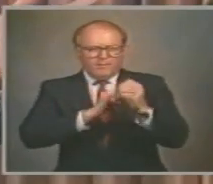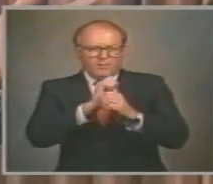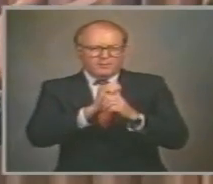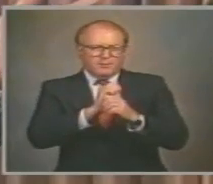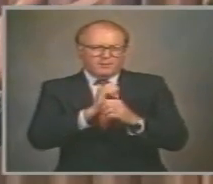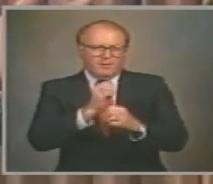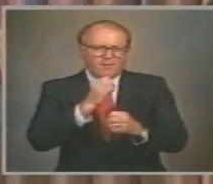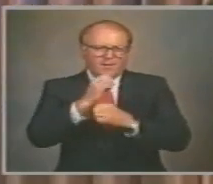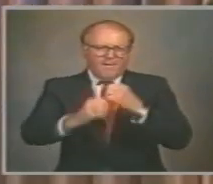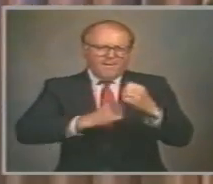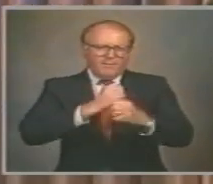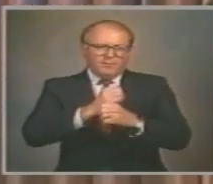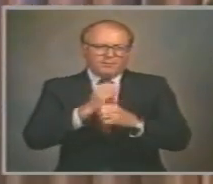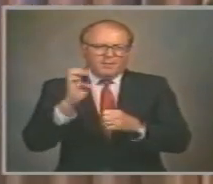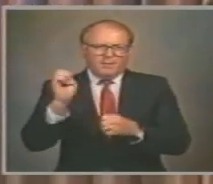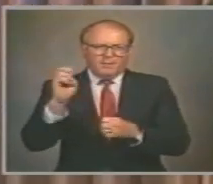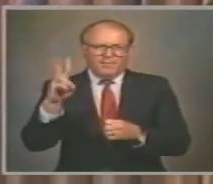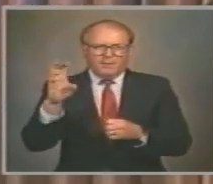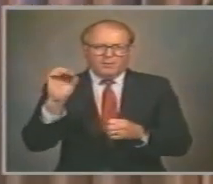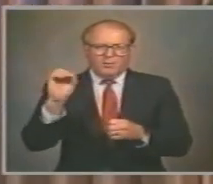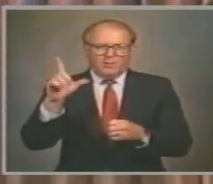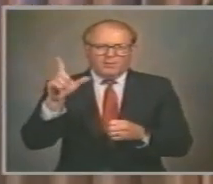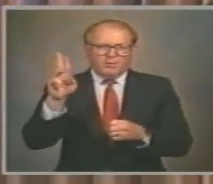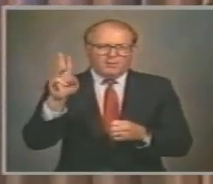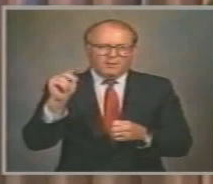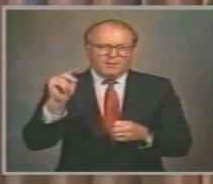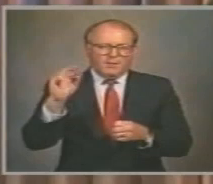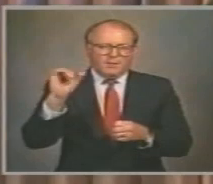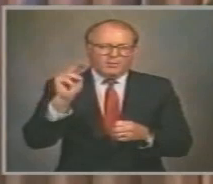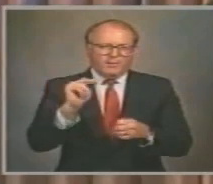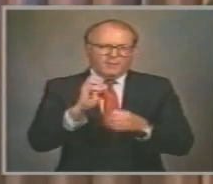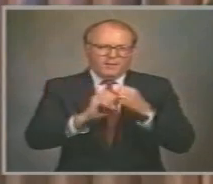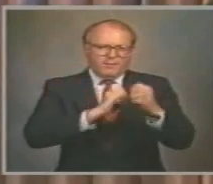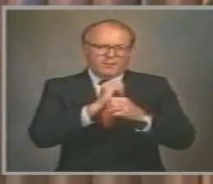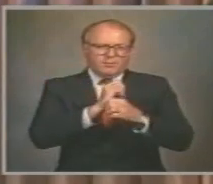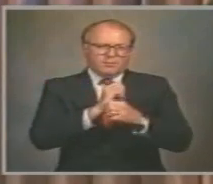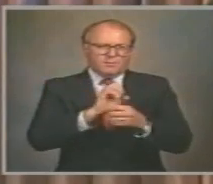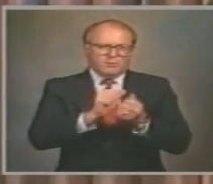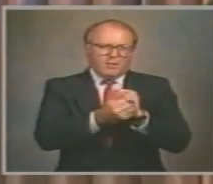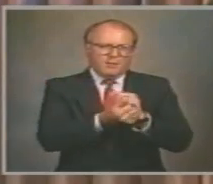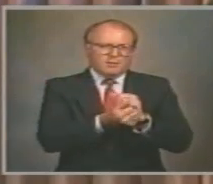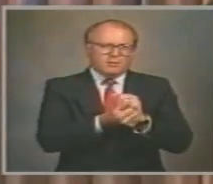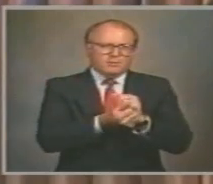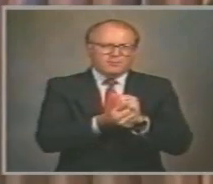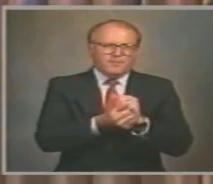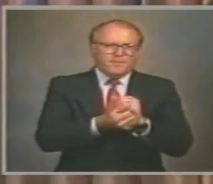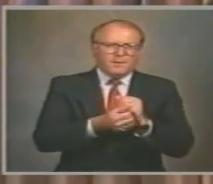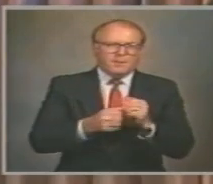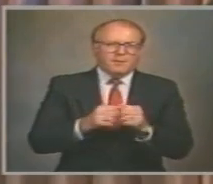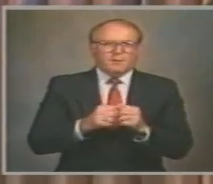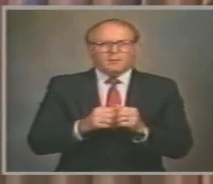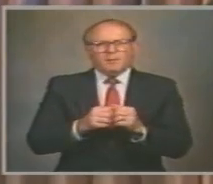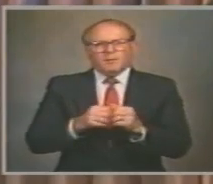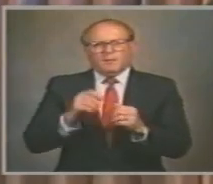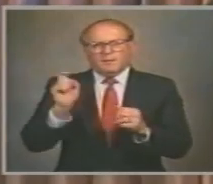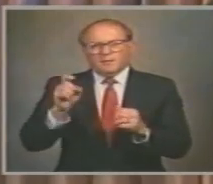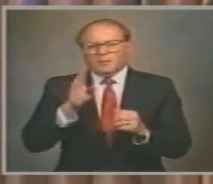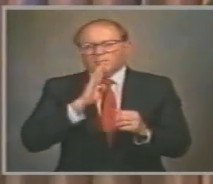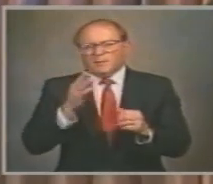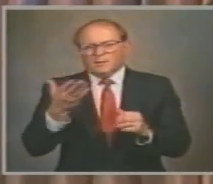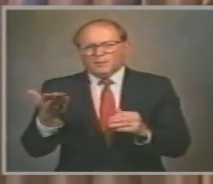missing. Charles Darwin himself was puzzled about the absence of fossil intermediates. He